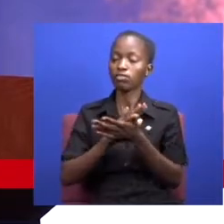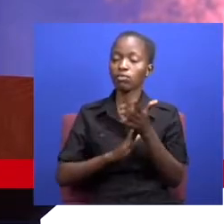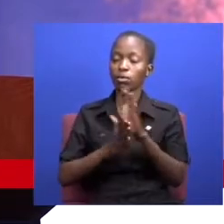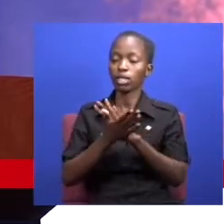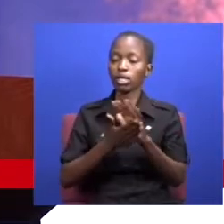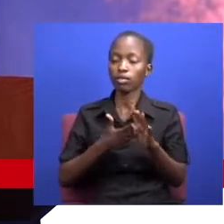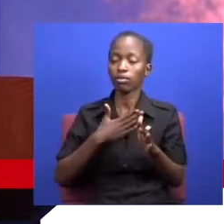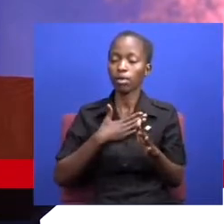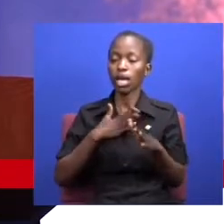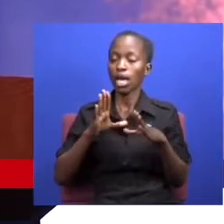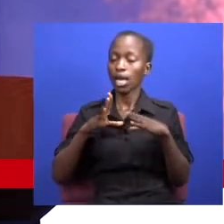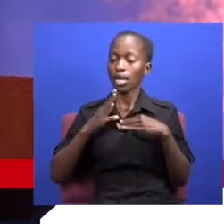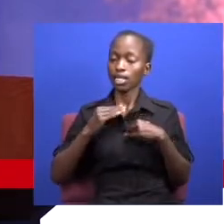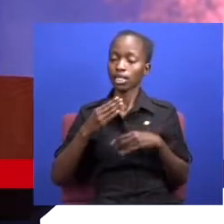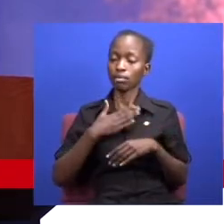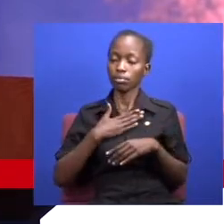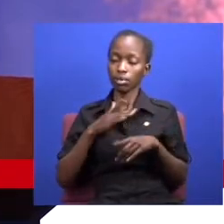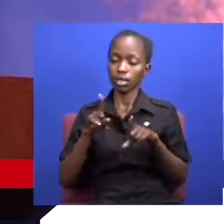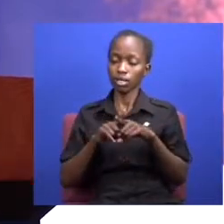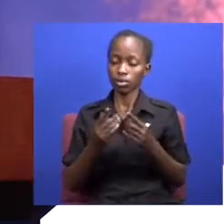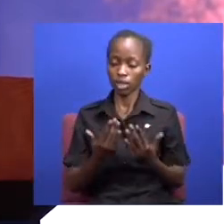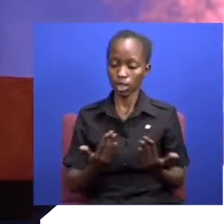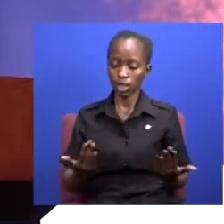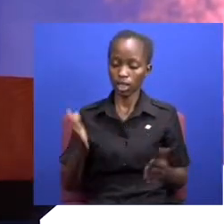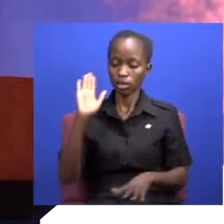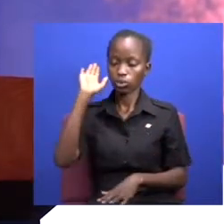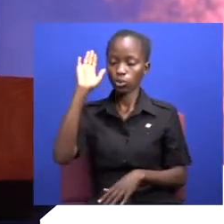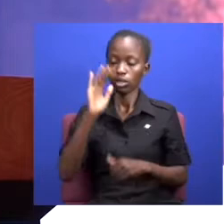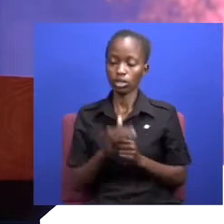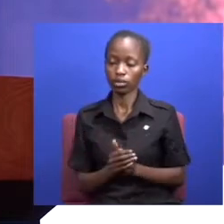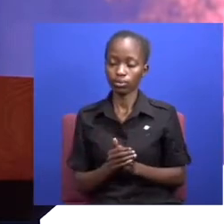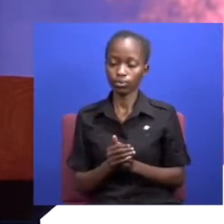Please forgive me and accept me as your child.